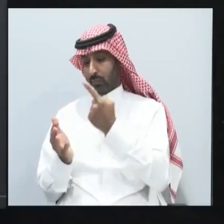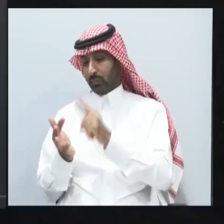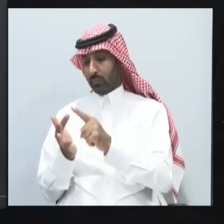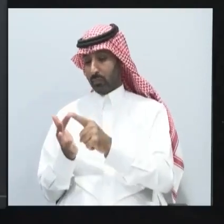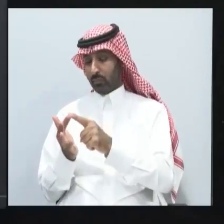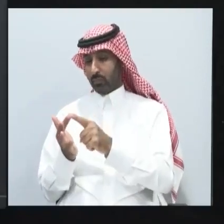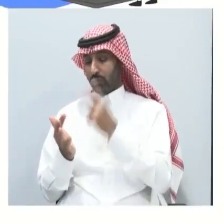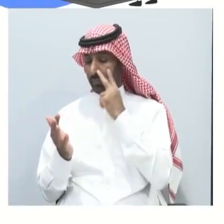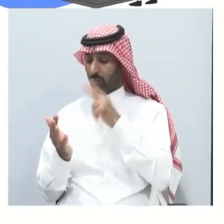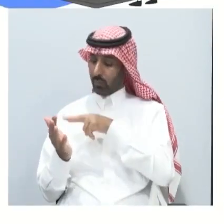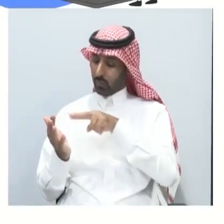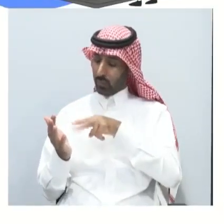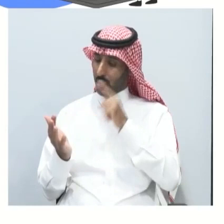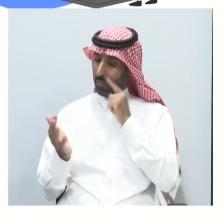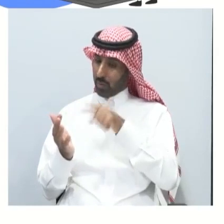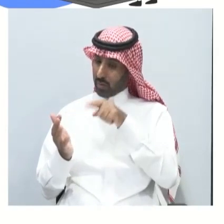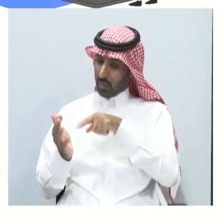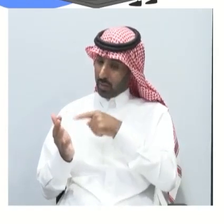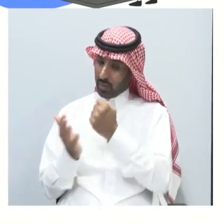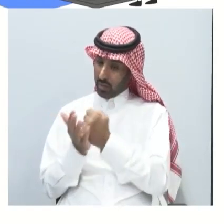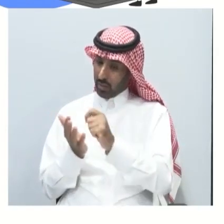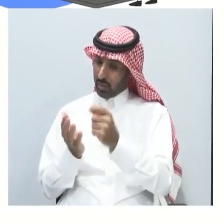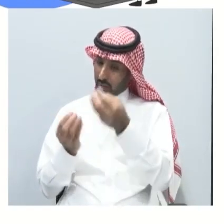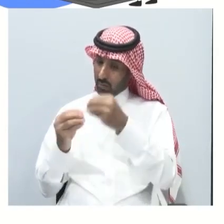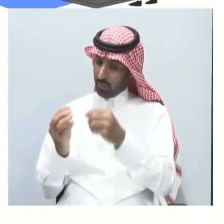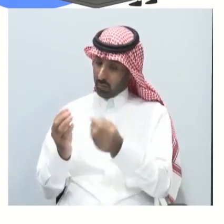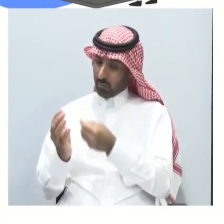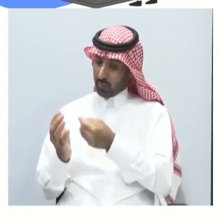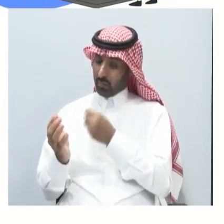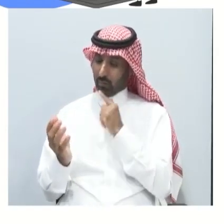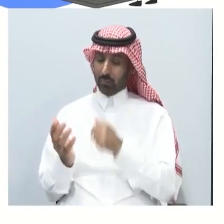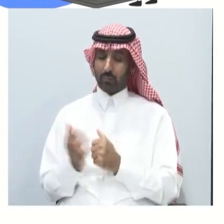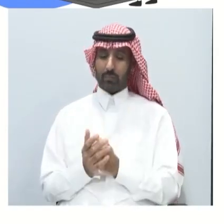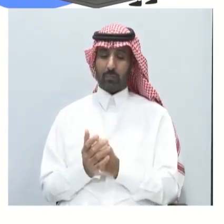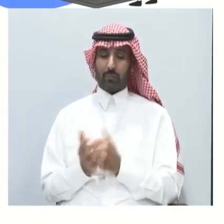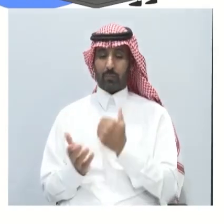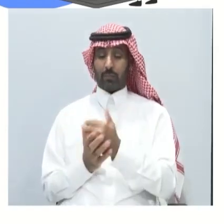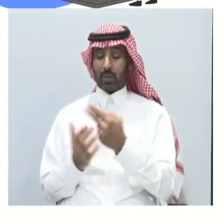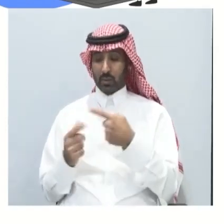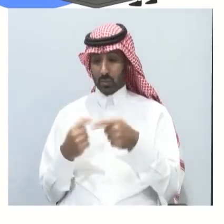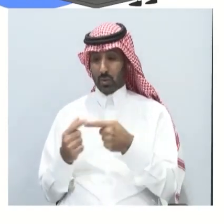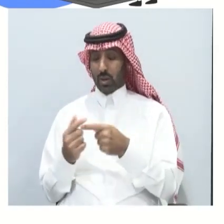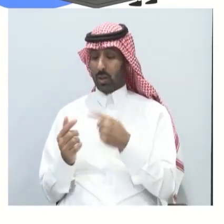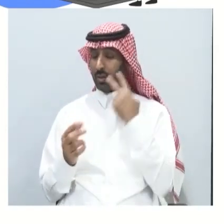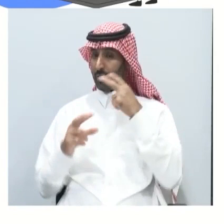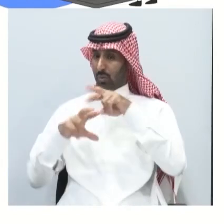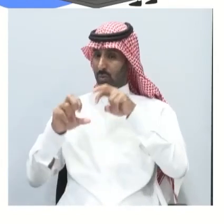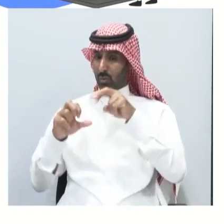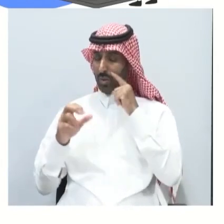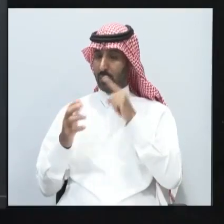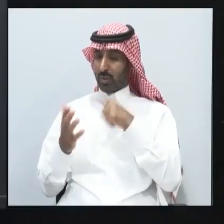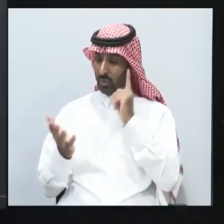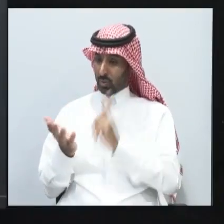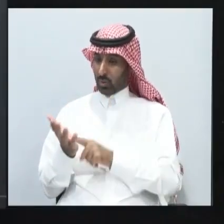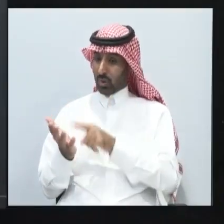it and make corrections or write questions about things that you are not sure about. So still you are researching, you are making